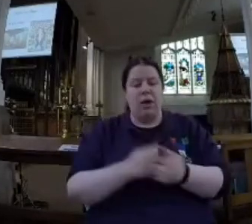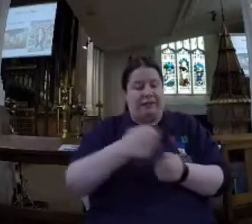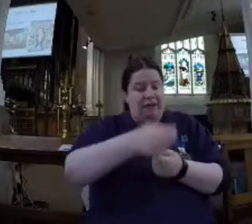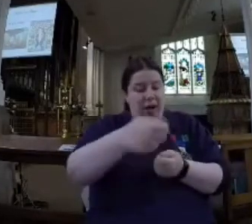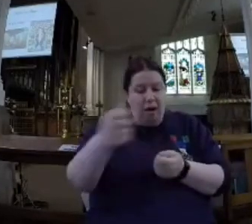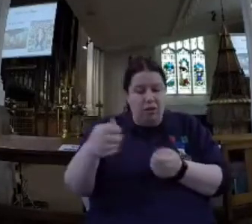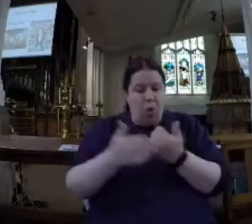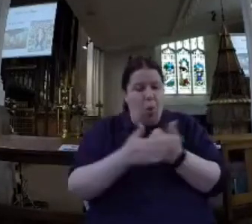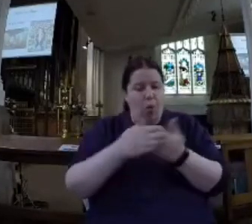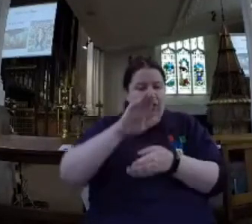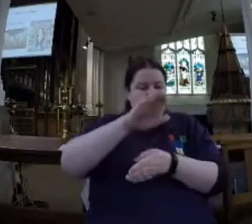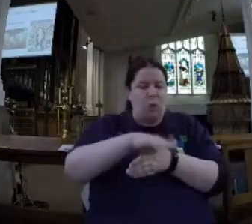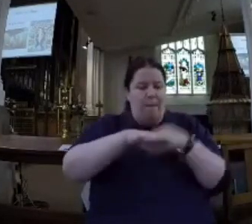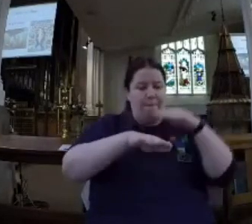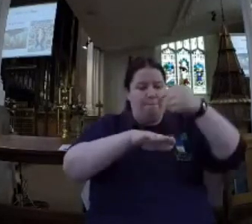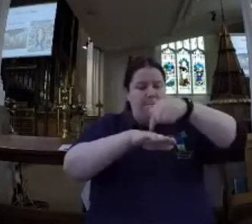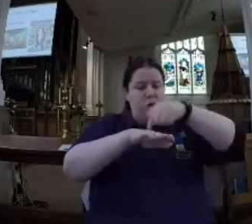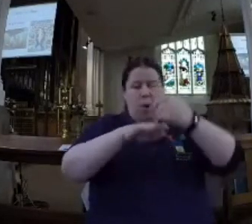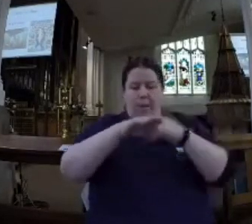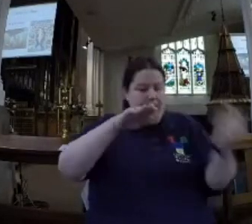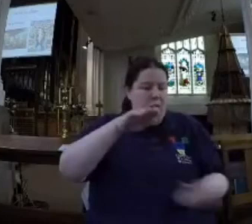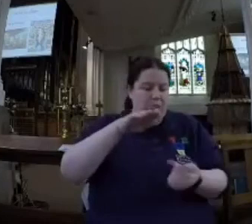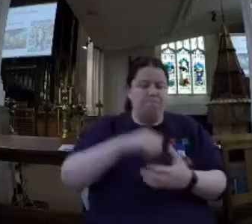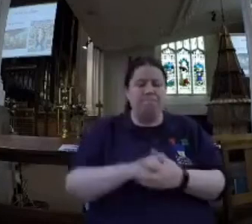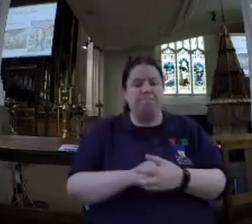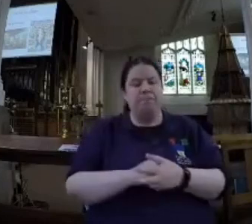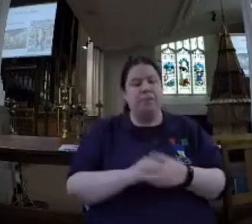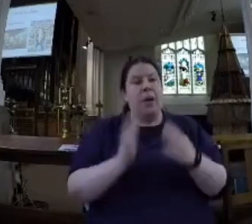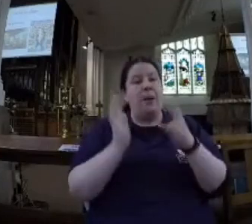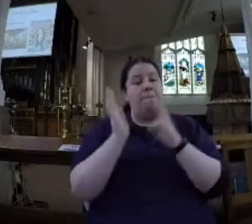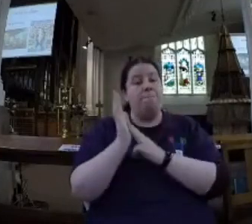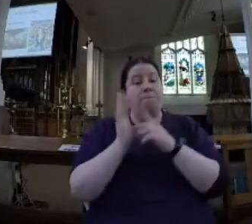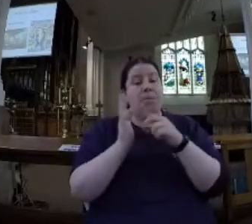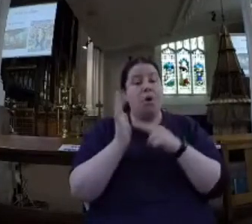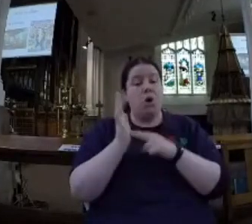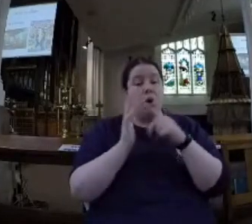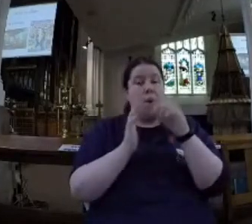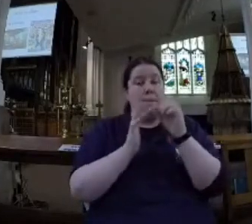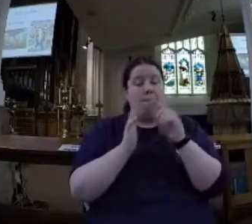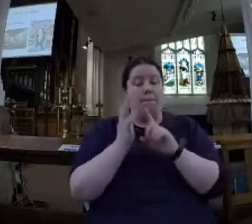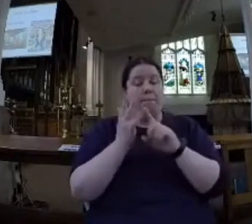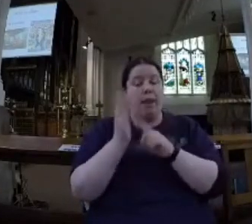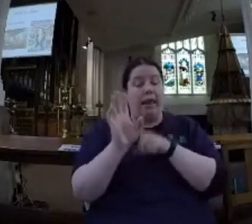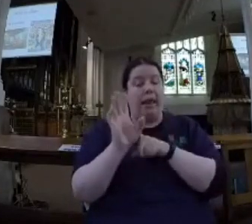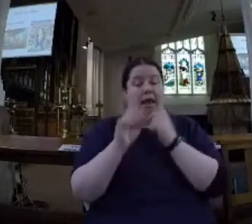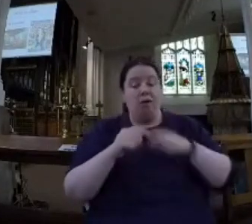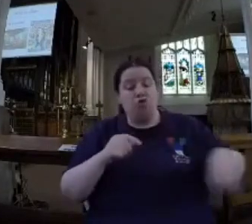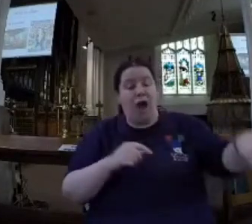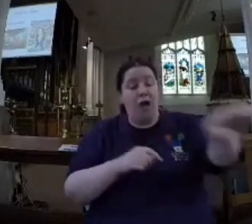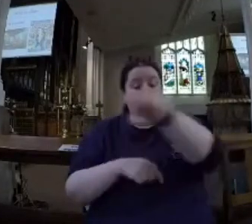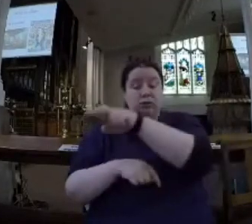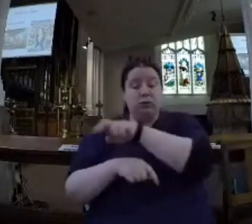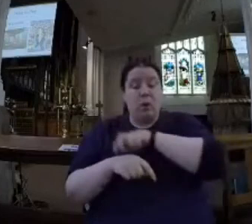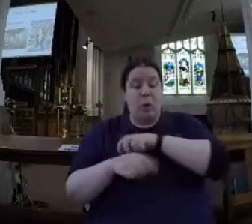of the pack. In Monopoly, every time you pass go, collect 200. In football, we got